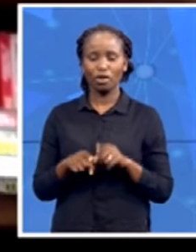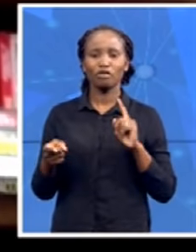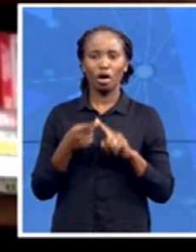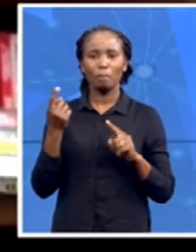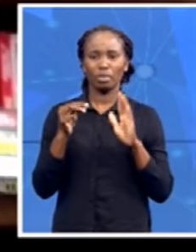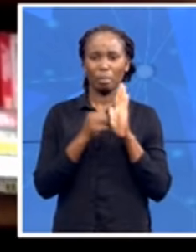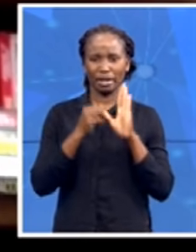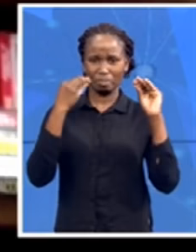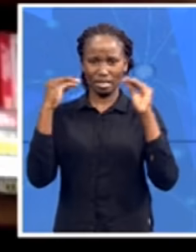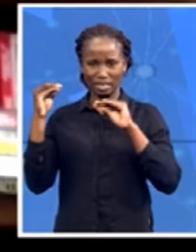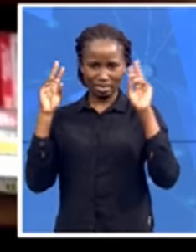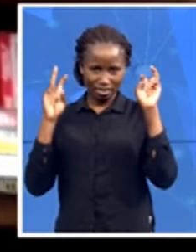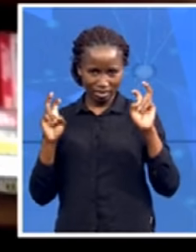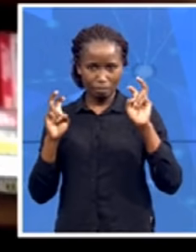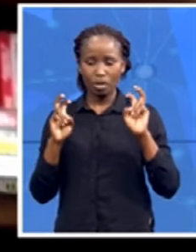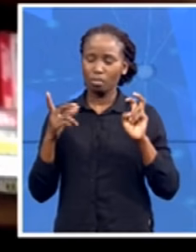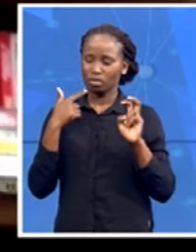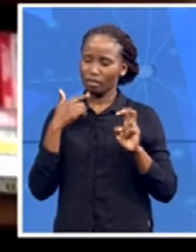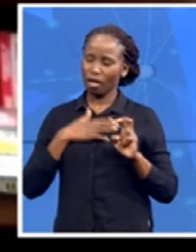that. I saw that one coming.